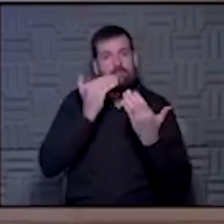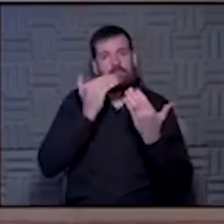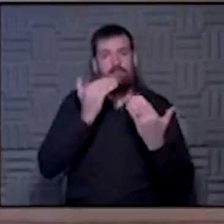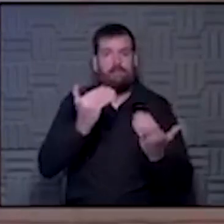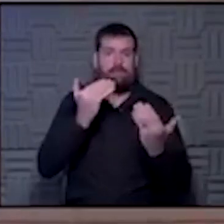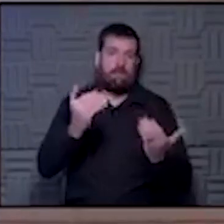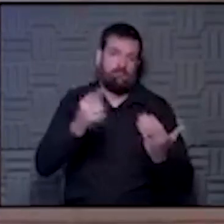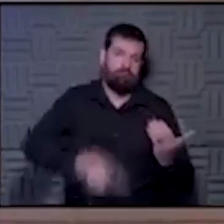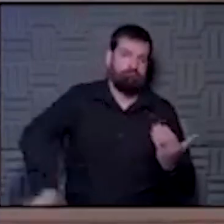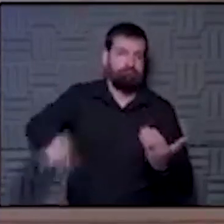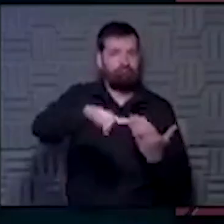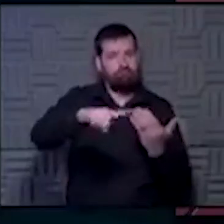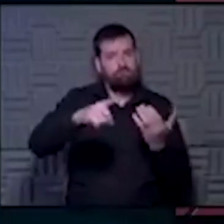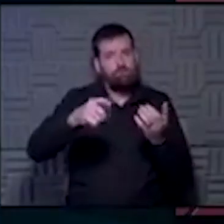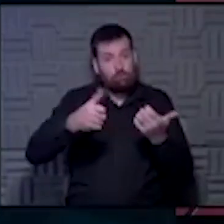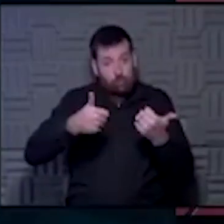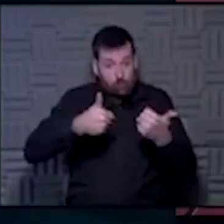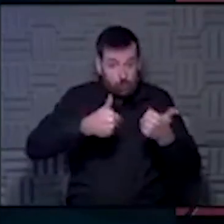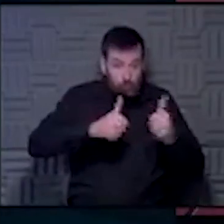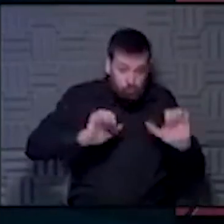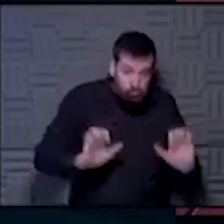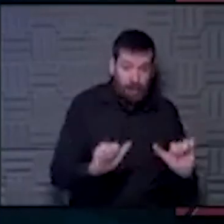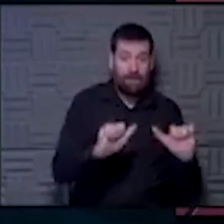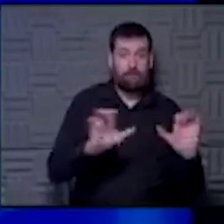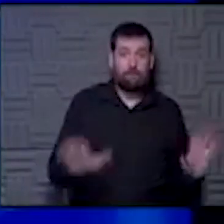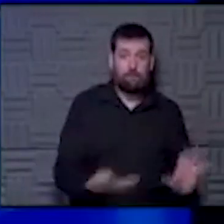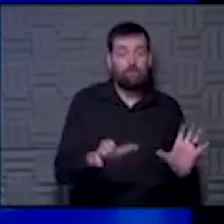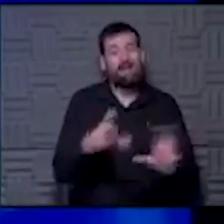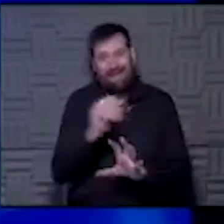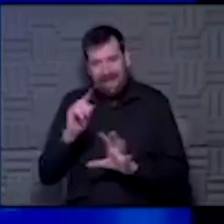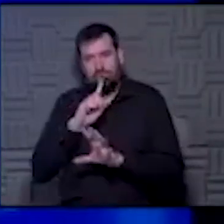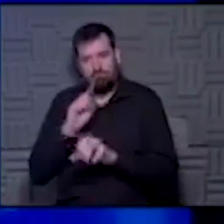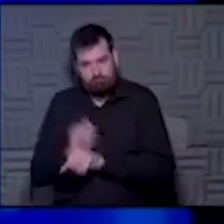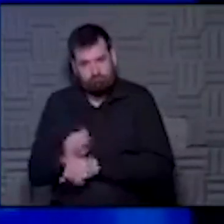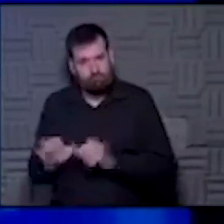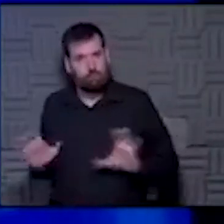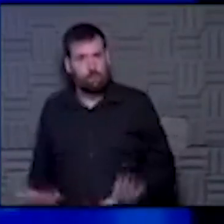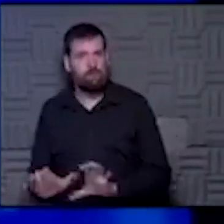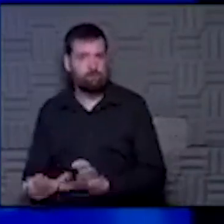doing and trying to do. It's a great point. There's a lot of